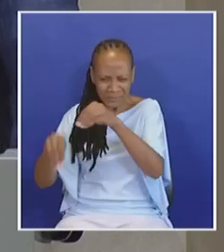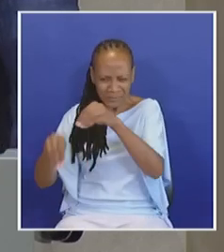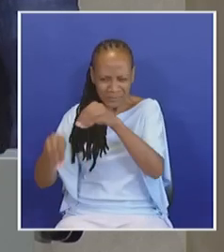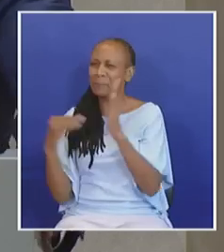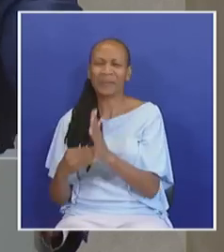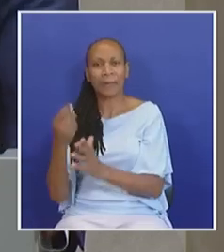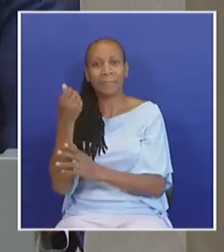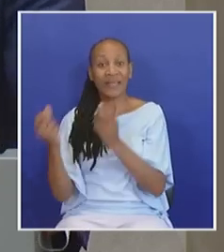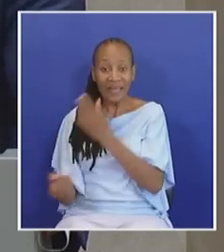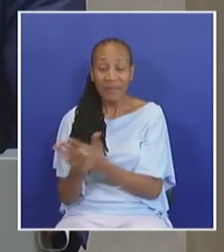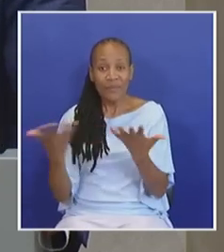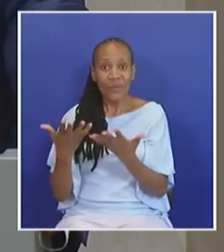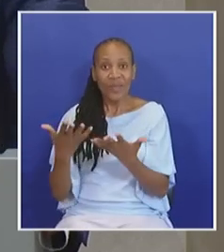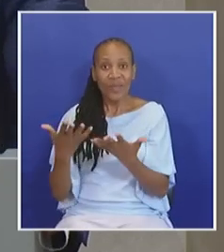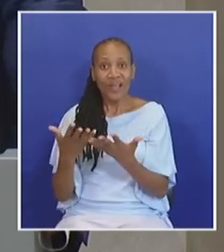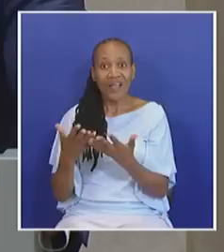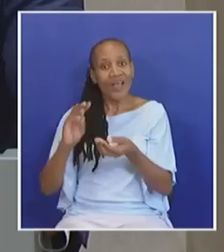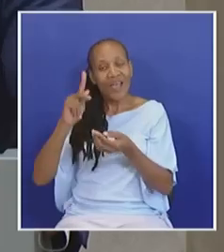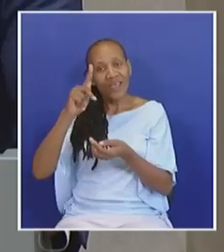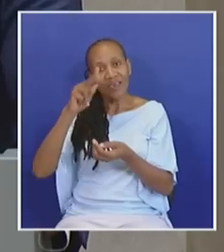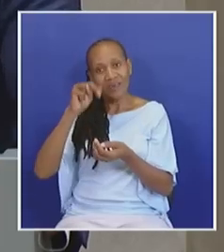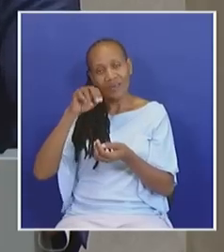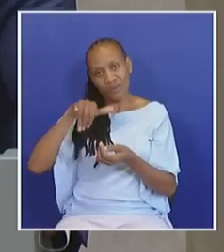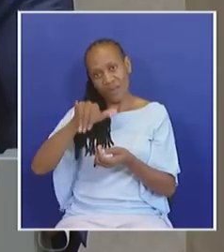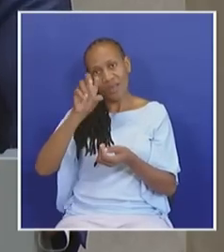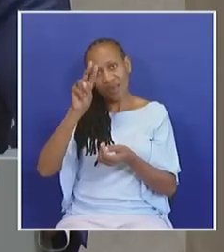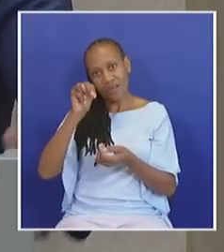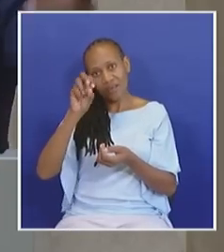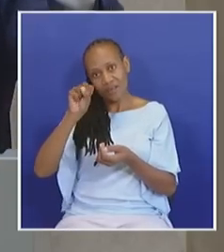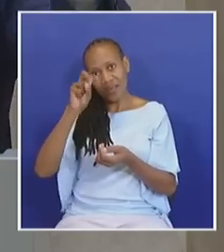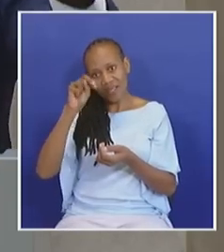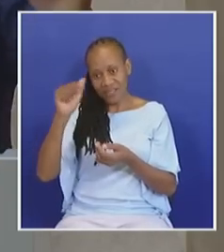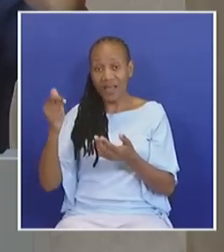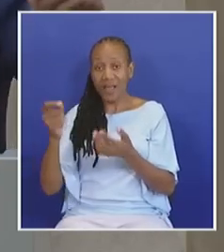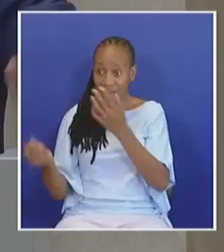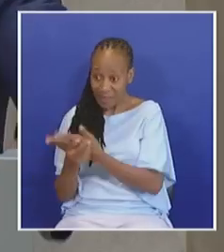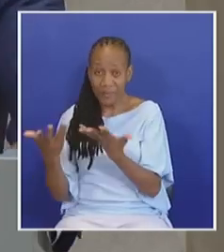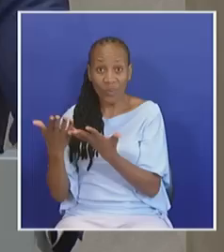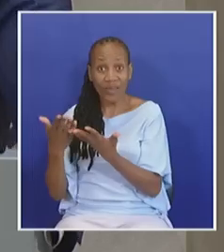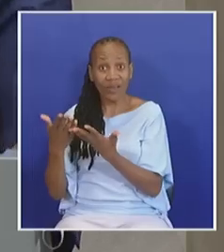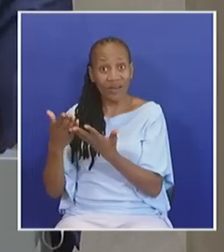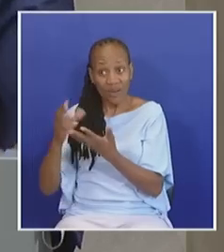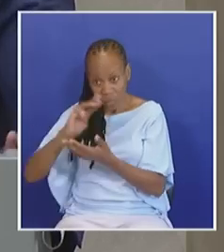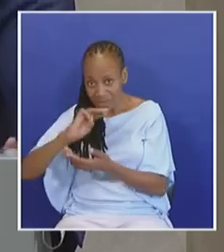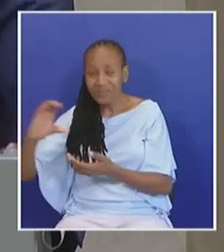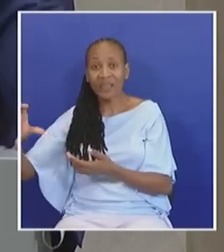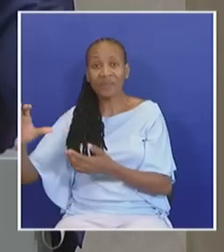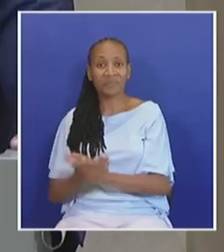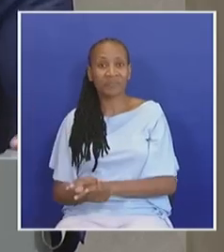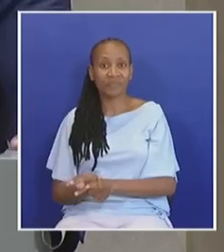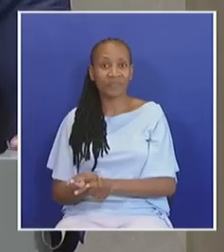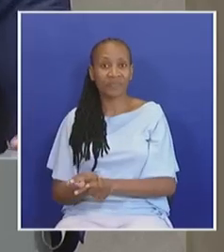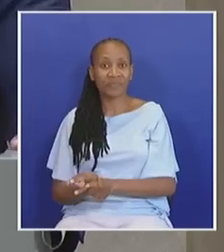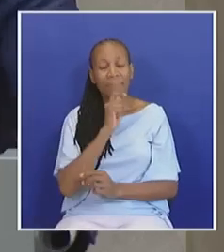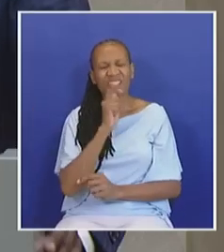a DA-led national local municipality without looking at a color. Indeed, corruption does not